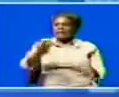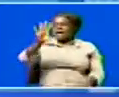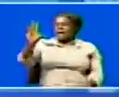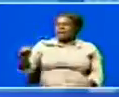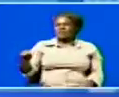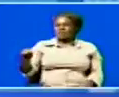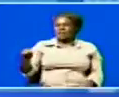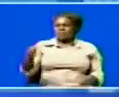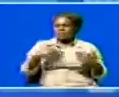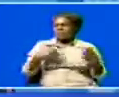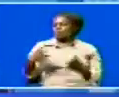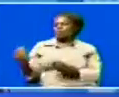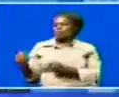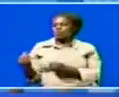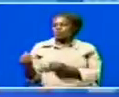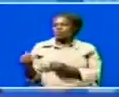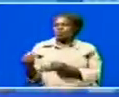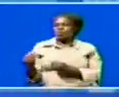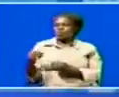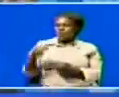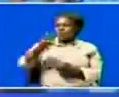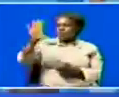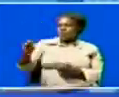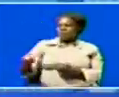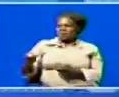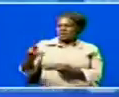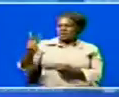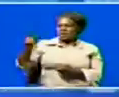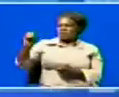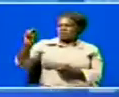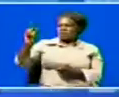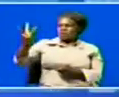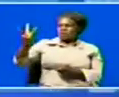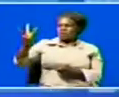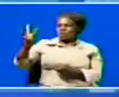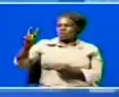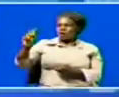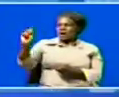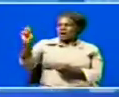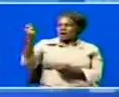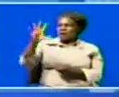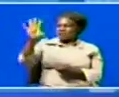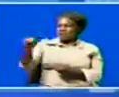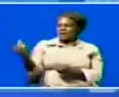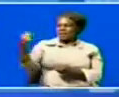Kenyan artists mm-hmm. to go there. With Africa Nouveau, it's to congregate the whole of Africa to Kenya, because I really think that